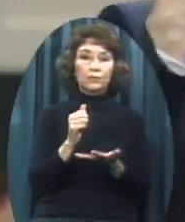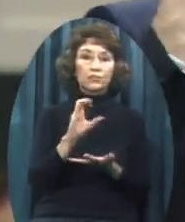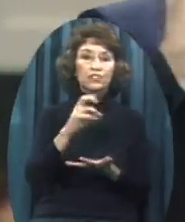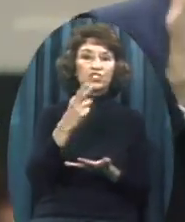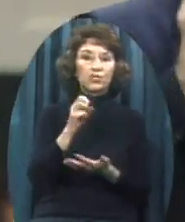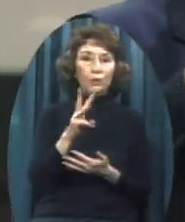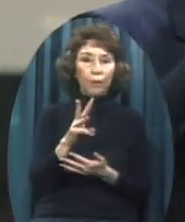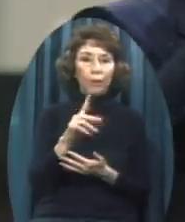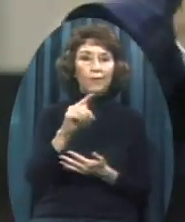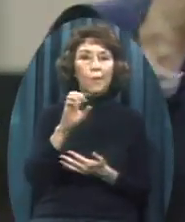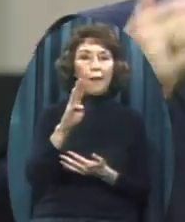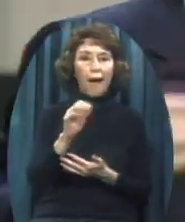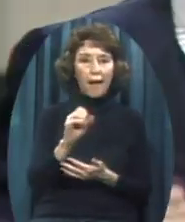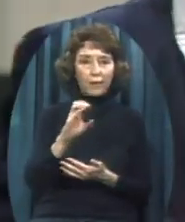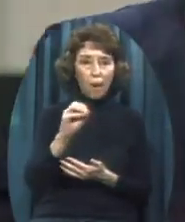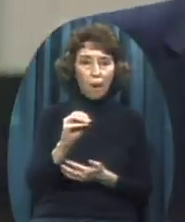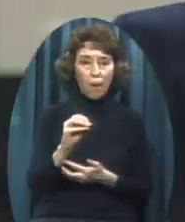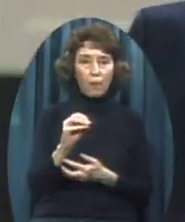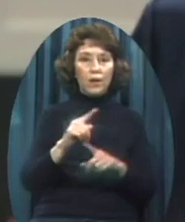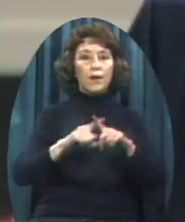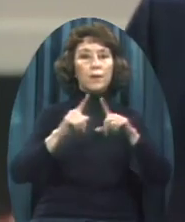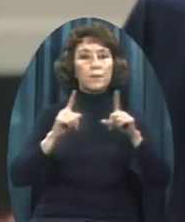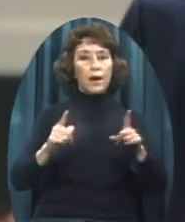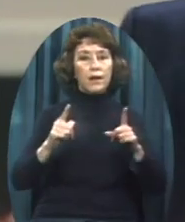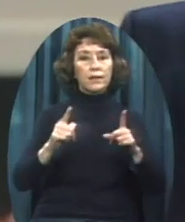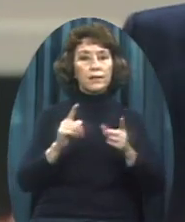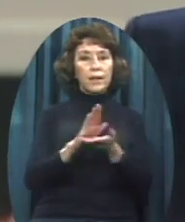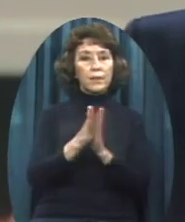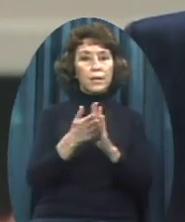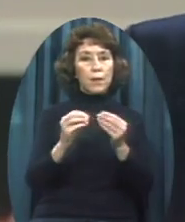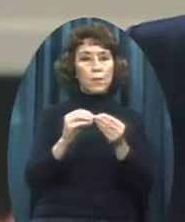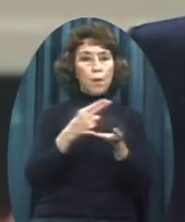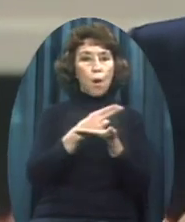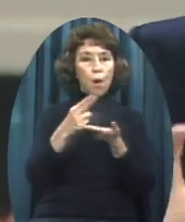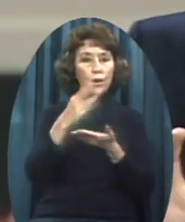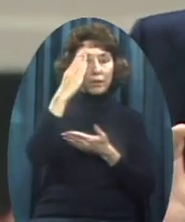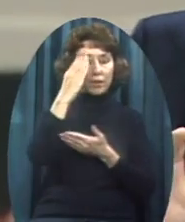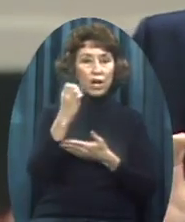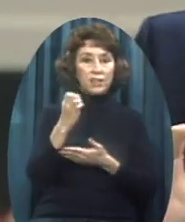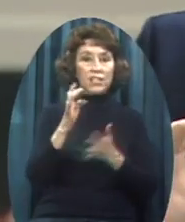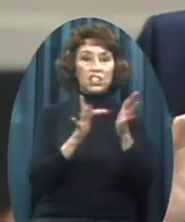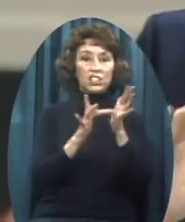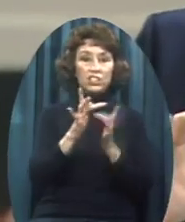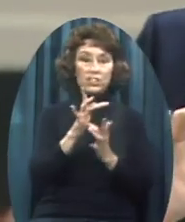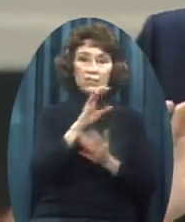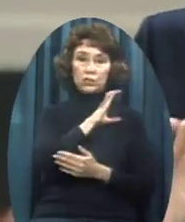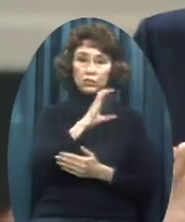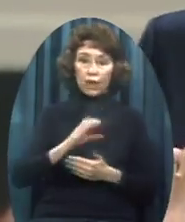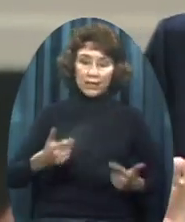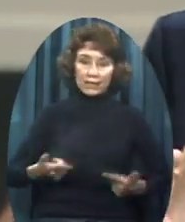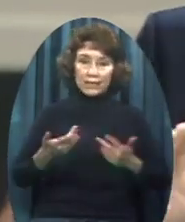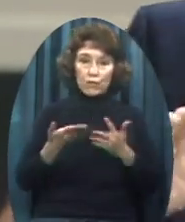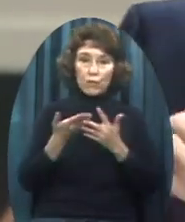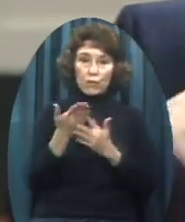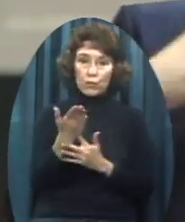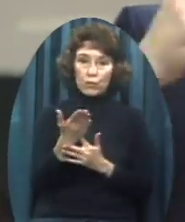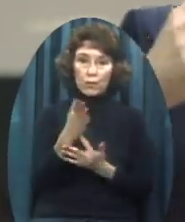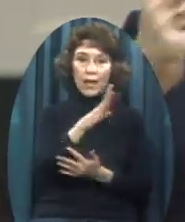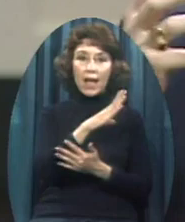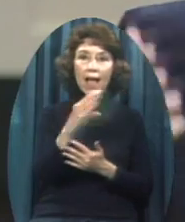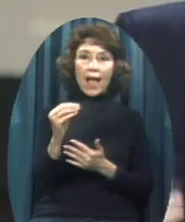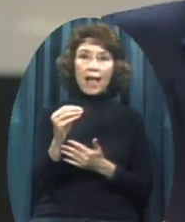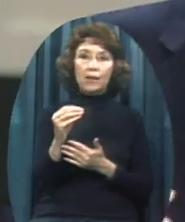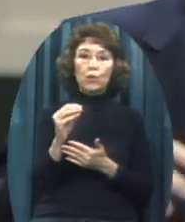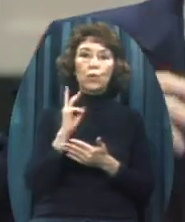them, the Christ life is manifested through them, and day by day, the word sanctification becomes a reality. That is, we're